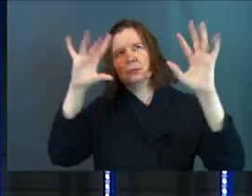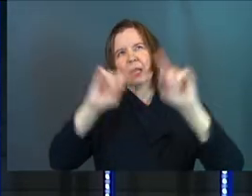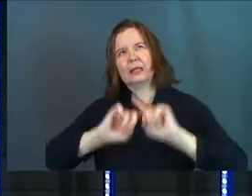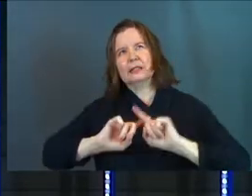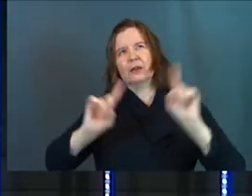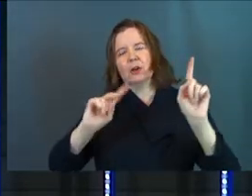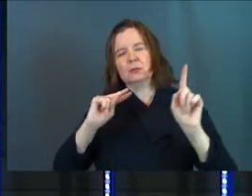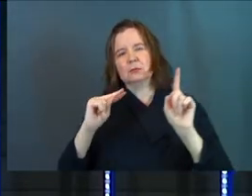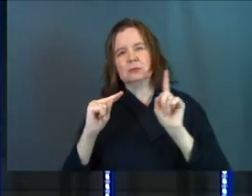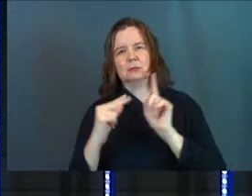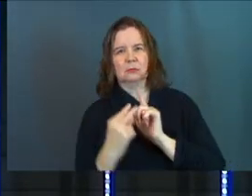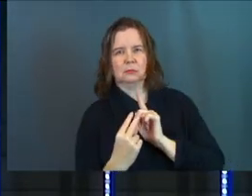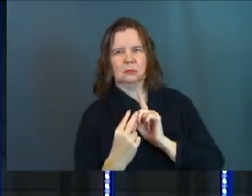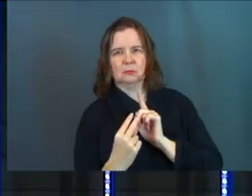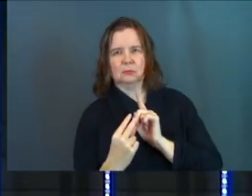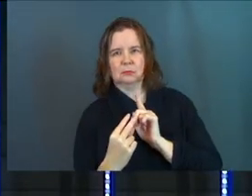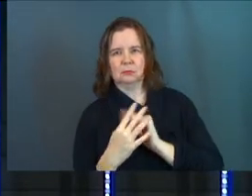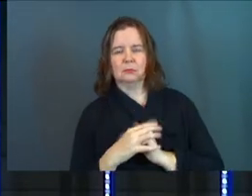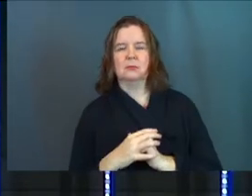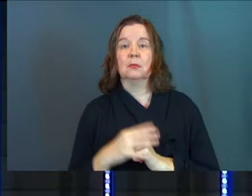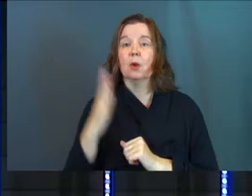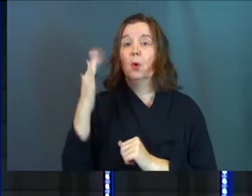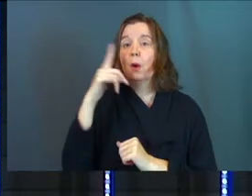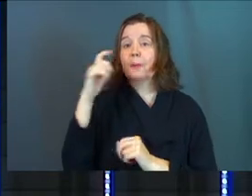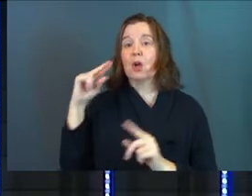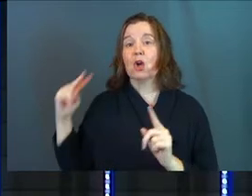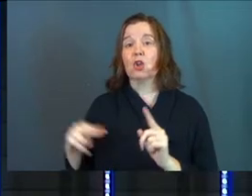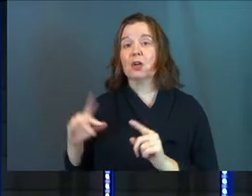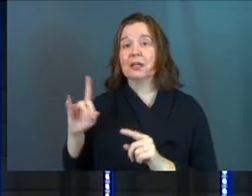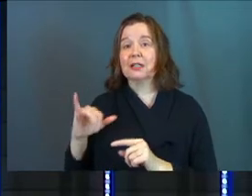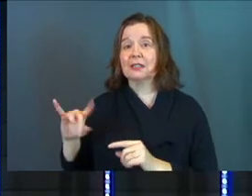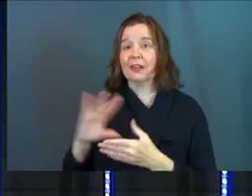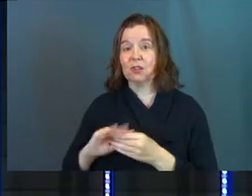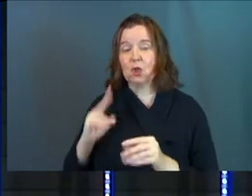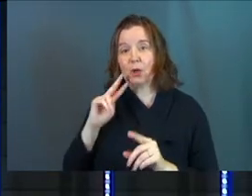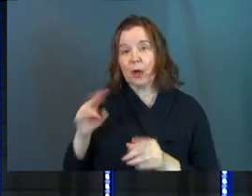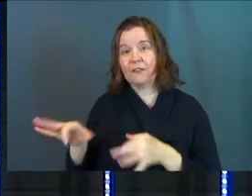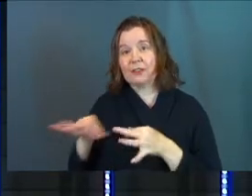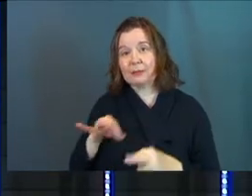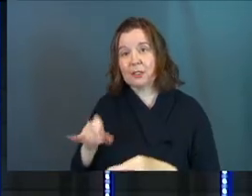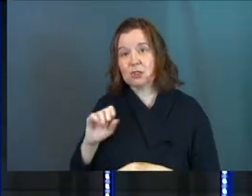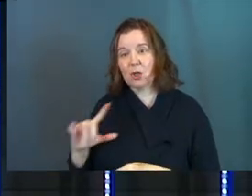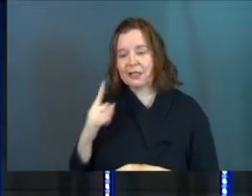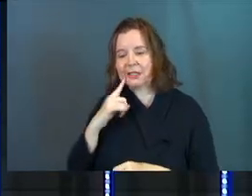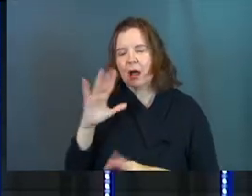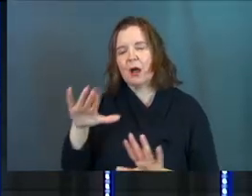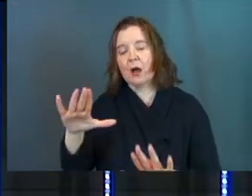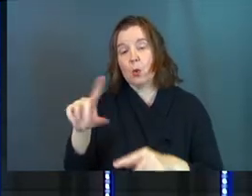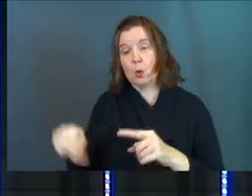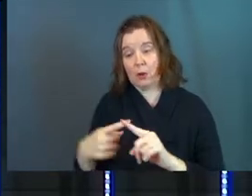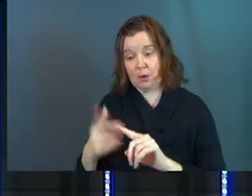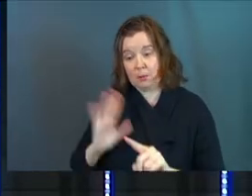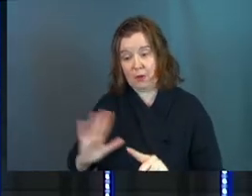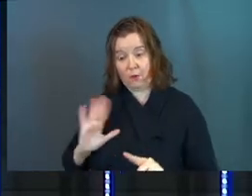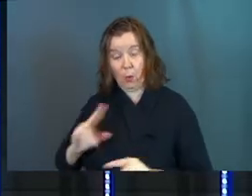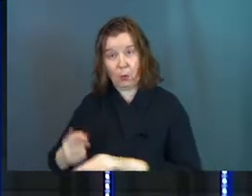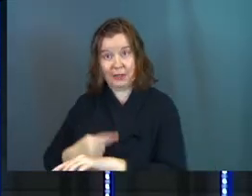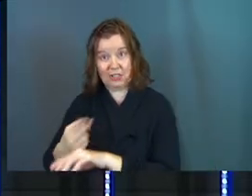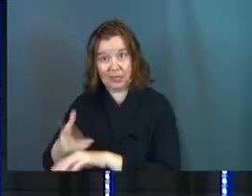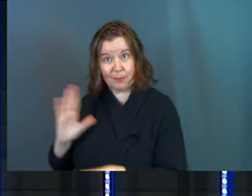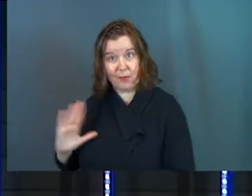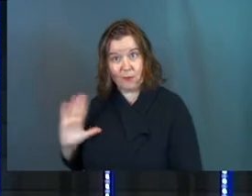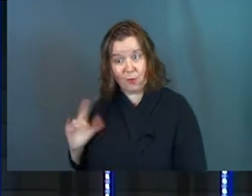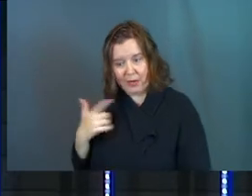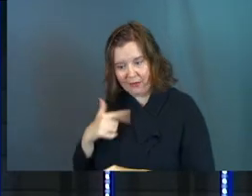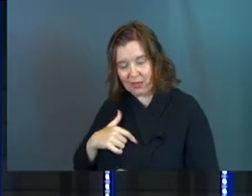little bit differently. Because look at David's story. Look at the way he explains himself to Saul. He says, listen, when it came to the sheep